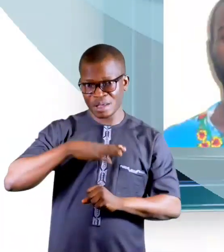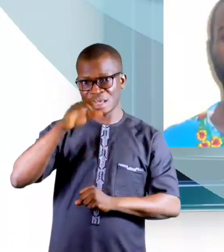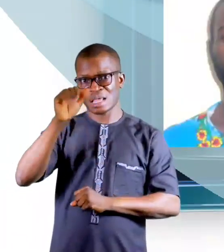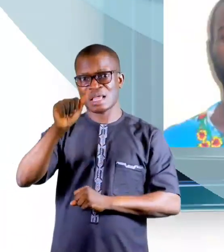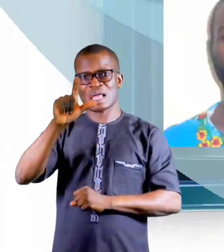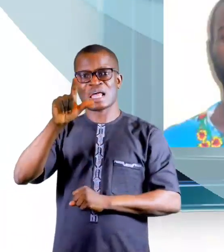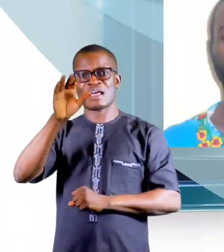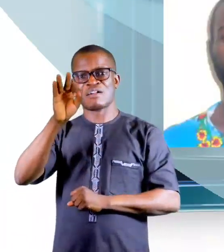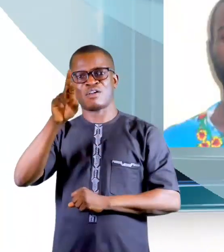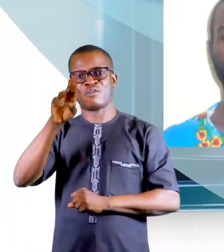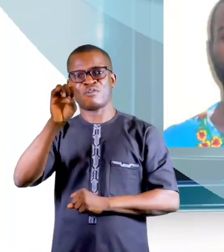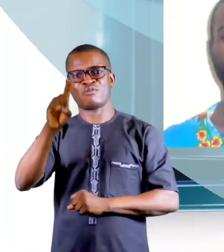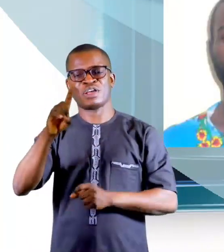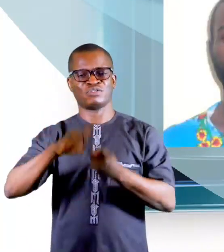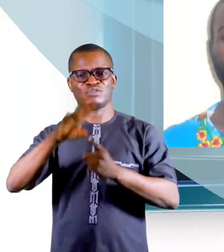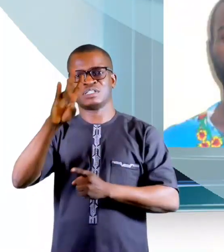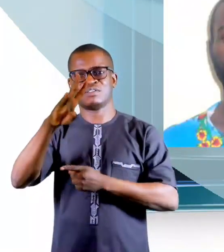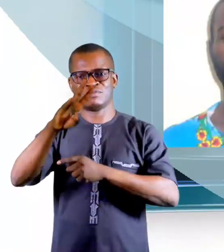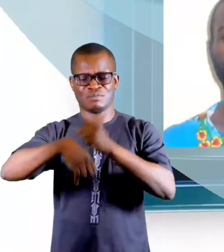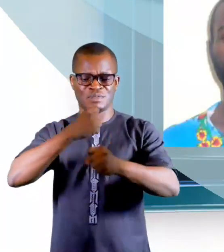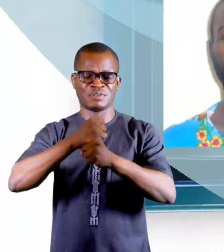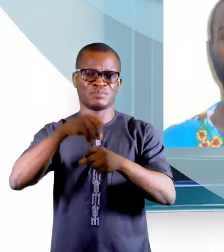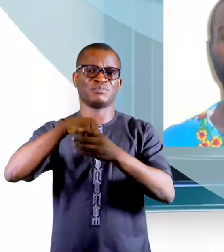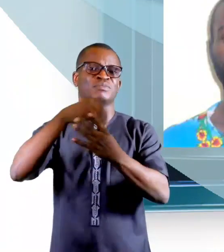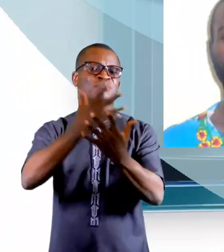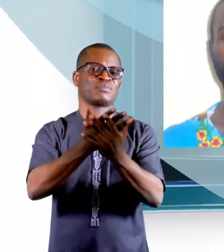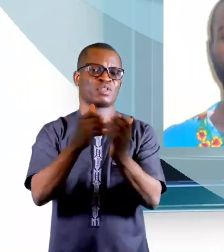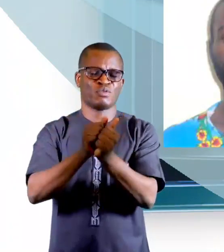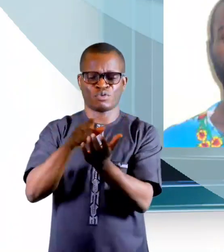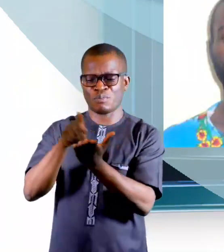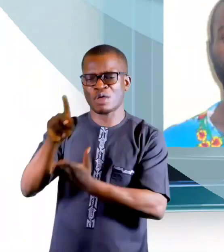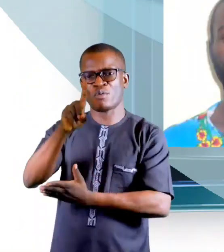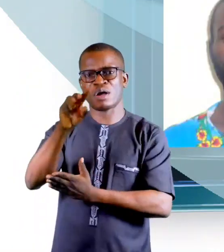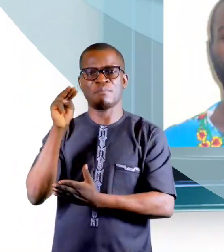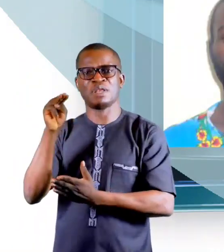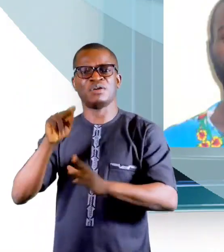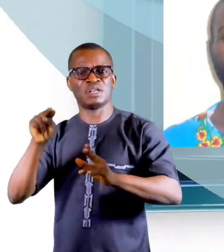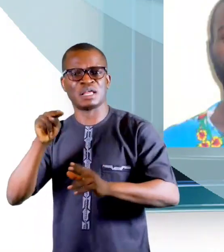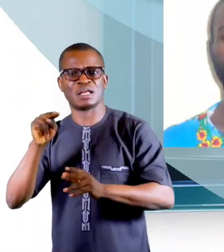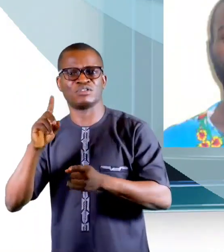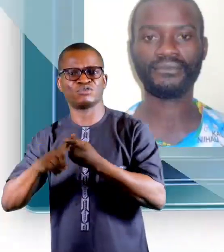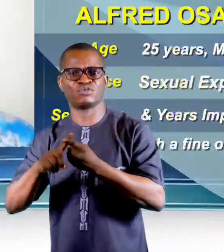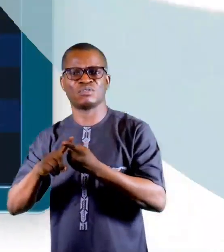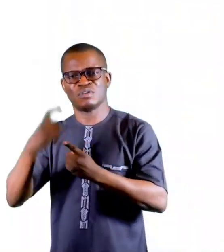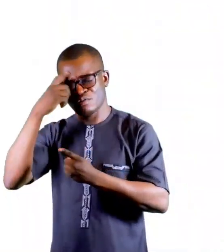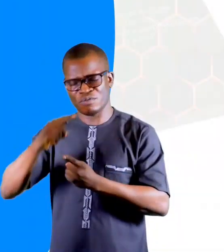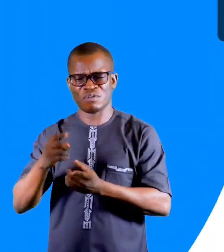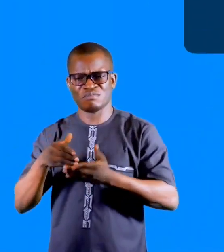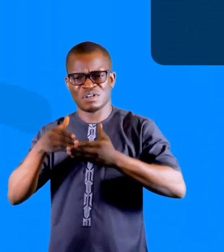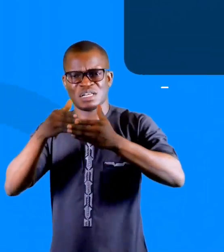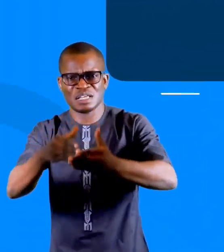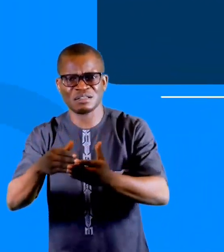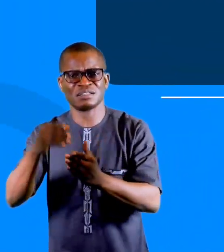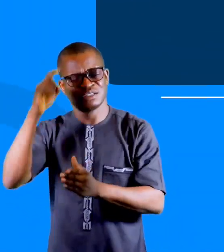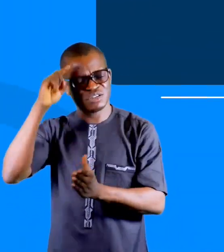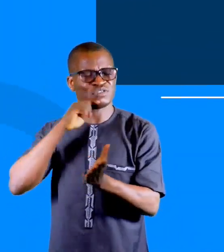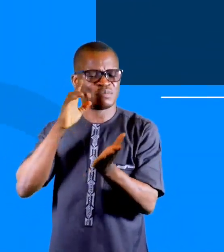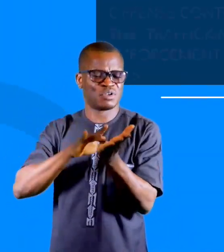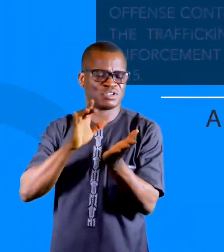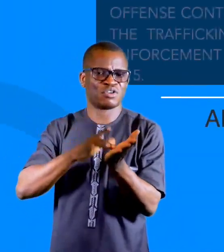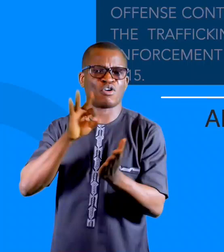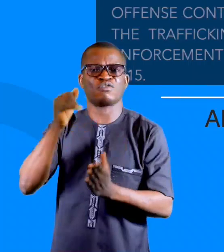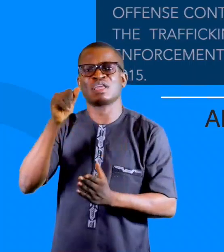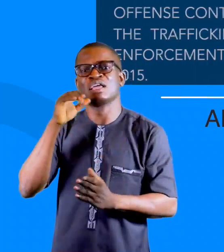25-year-old man, Alfred Osadolo, to 7 years imprisonment and a fine of 1 million naira for the procurement and